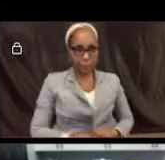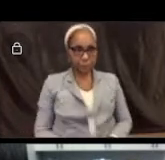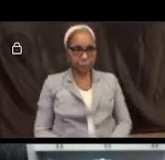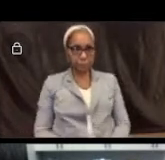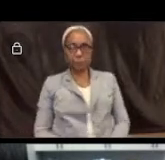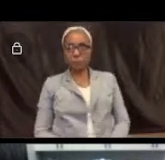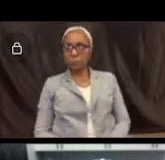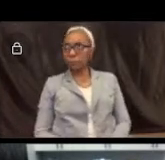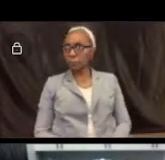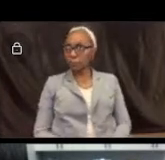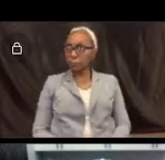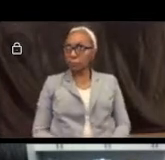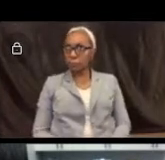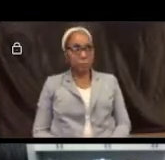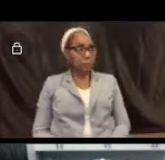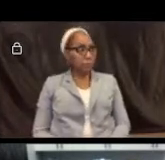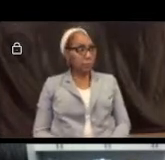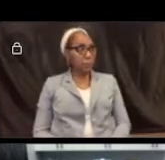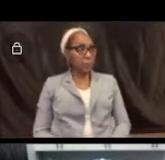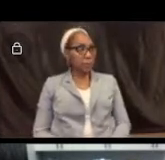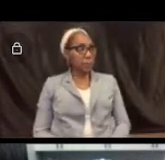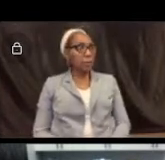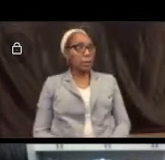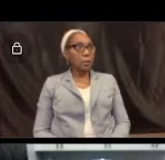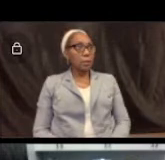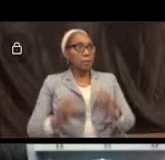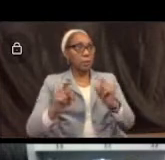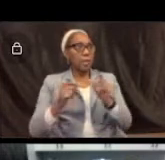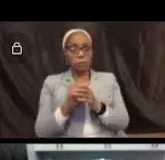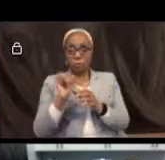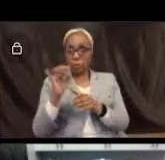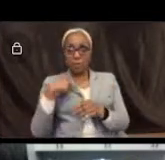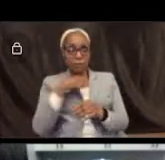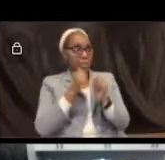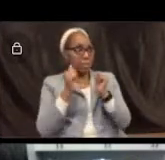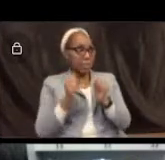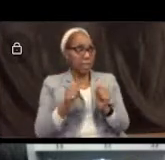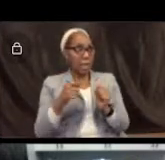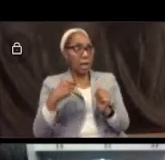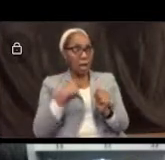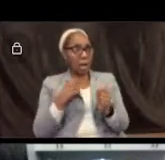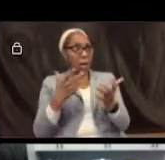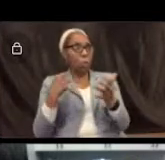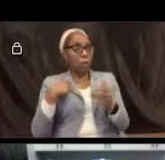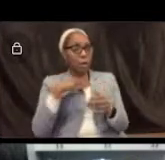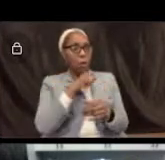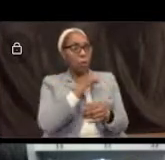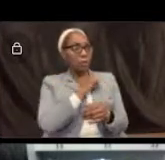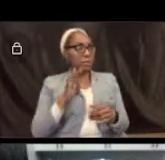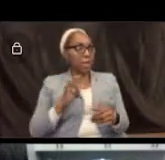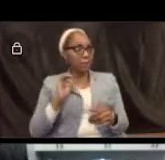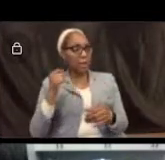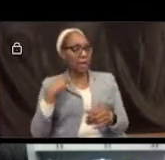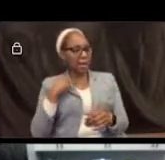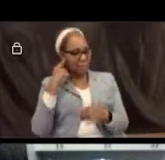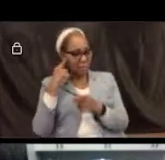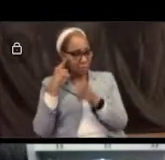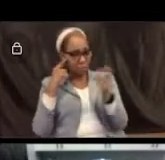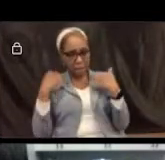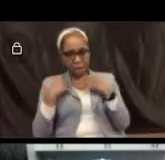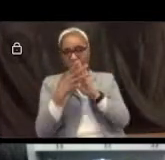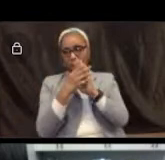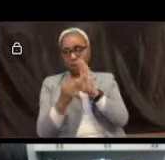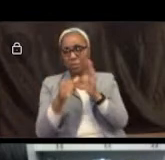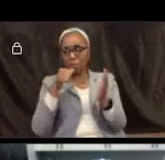Let's proceed with the applicants. Okay, so if we could, Chair, I would like our staff, I think they do have a copy of those